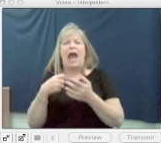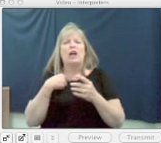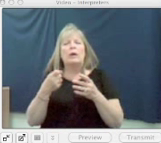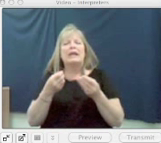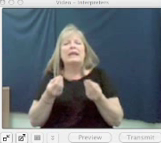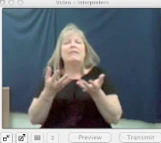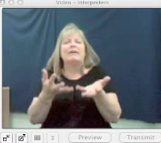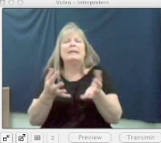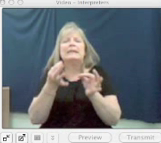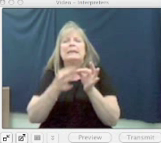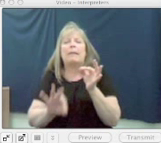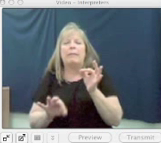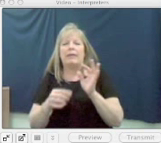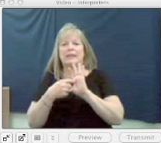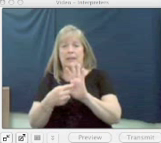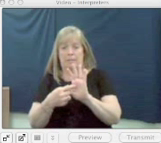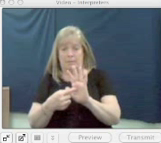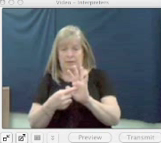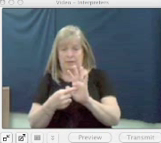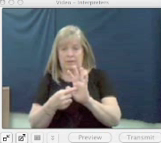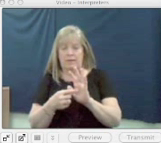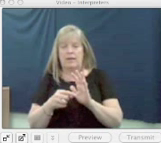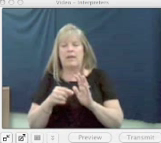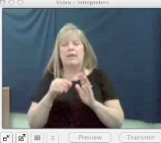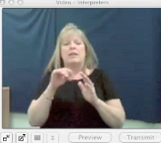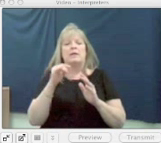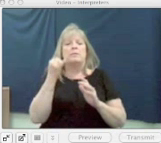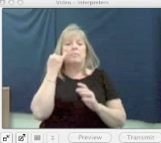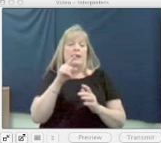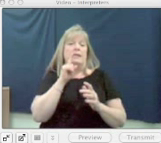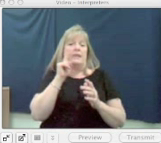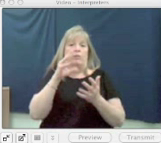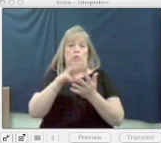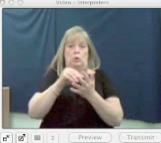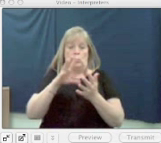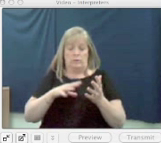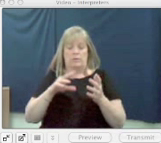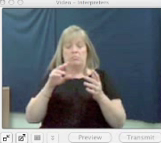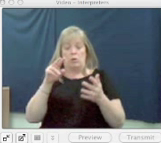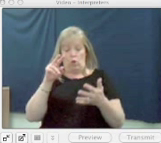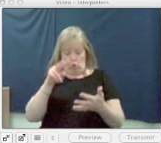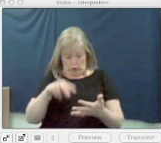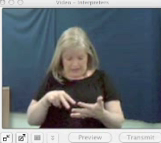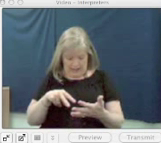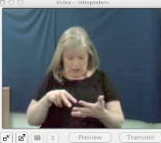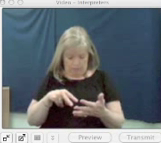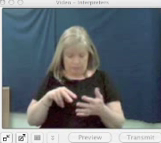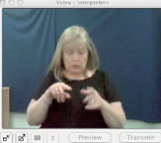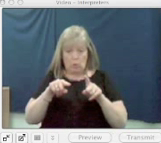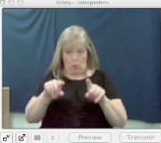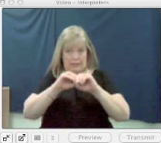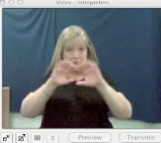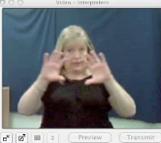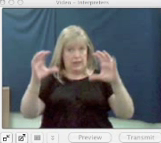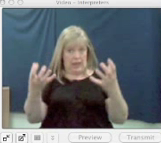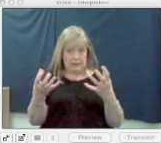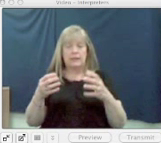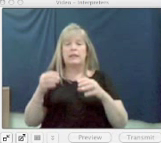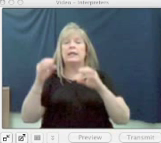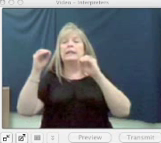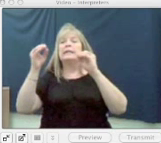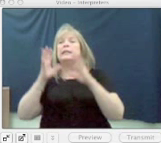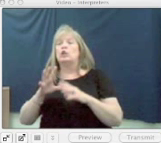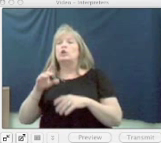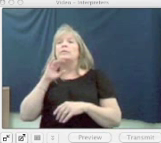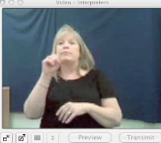simple example where the deaf student is looking down in a classroom when the teacher says, the chapters